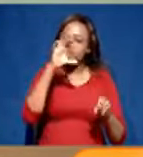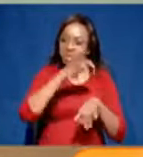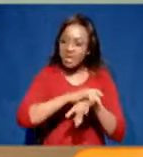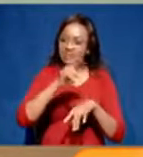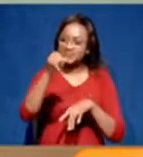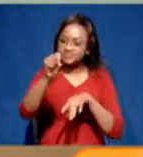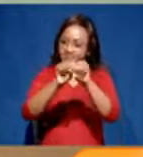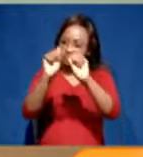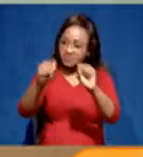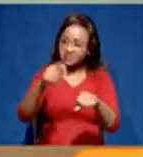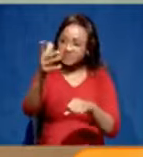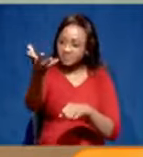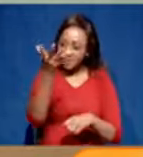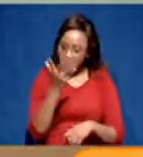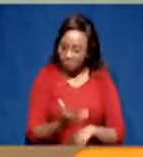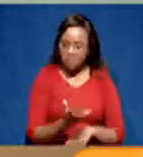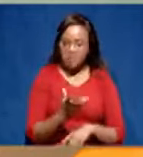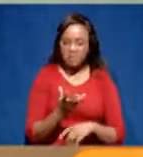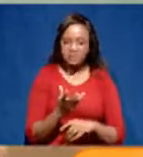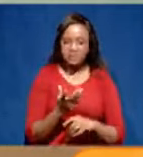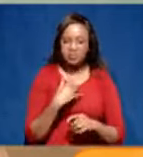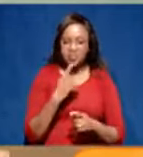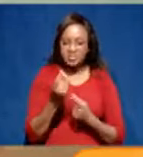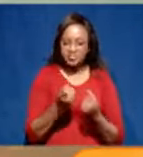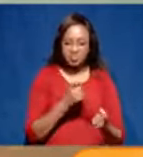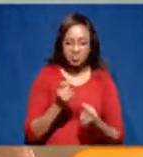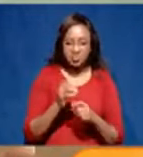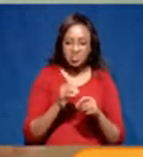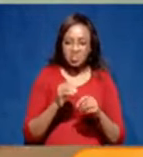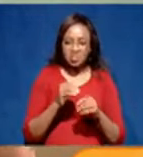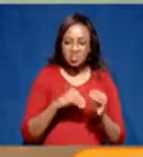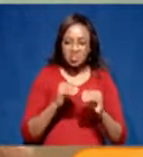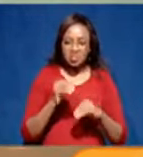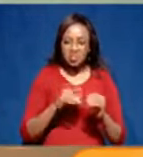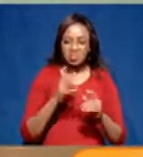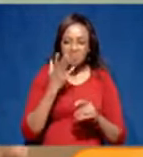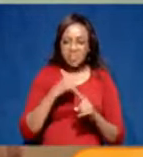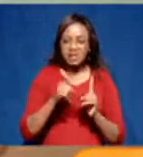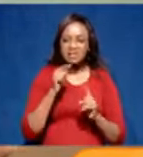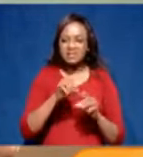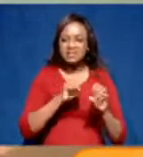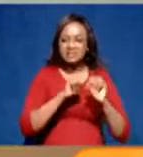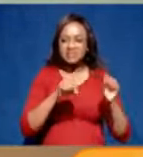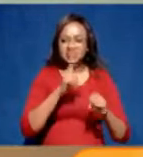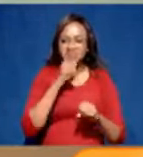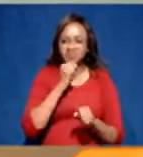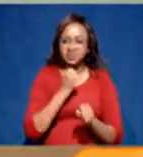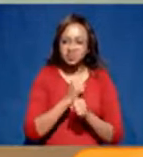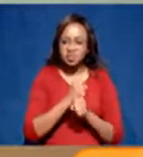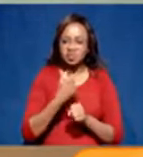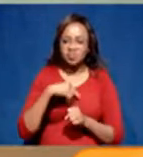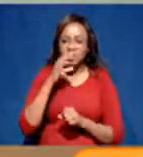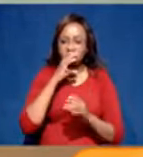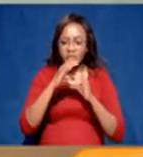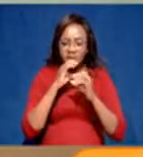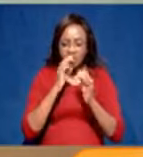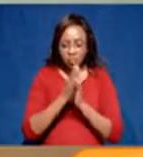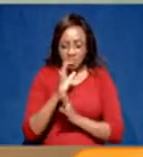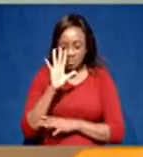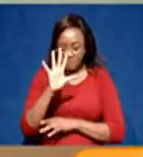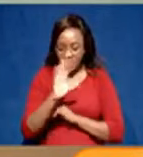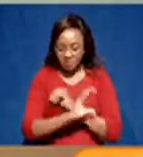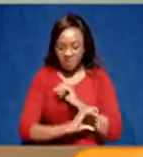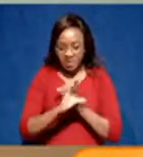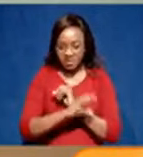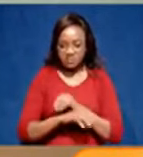in terms of country needs and all that. But otherwise, these are systems that are already working. We have talked to several countries, five of them so far. Yeah.